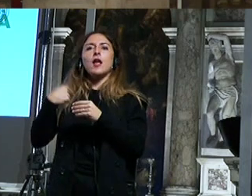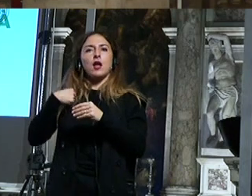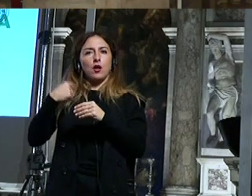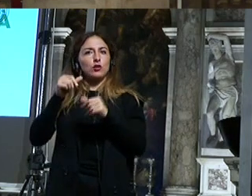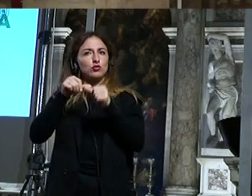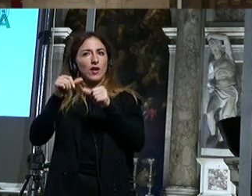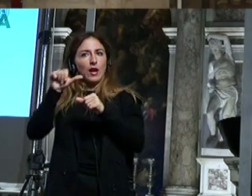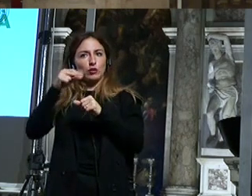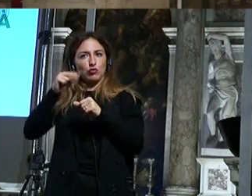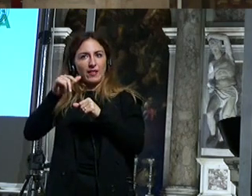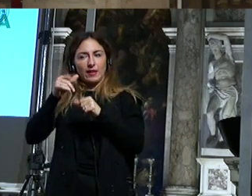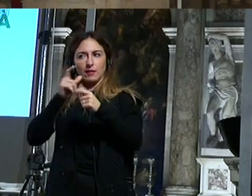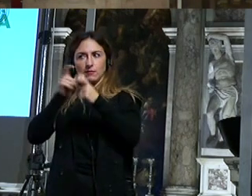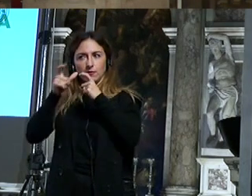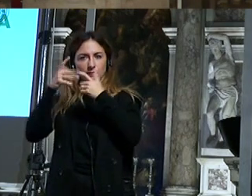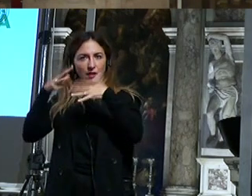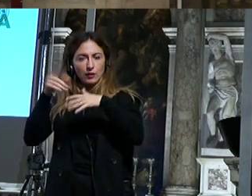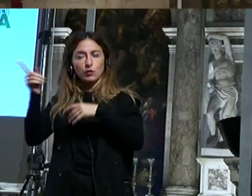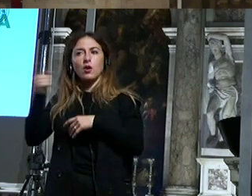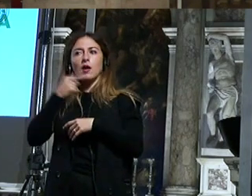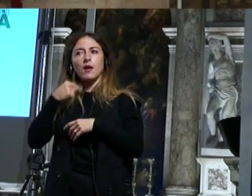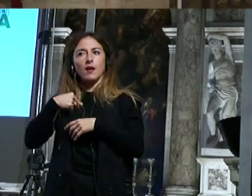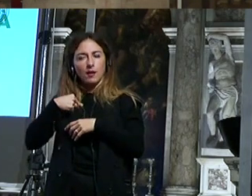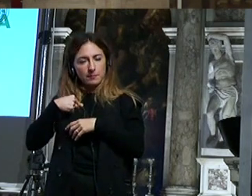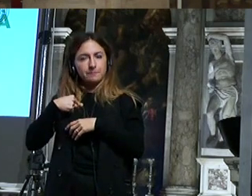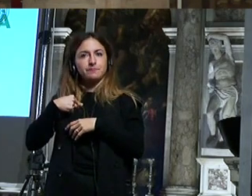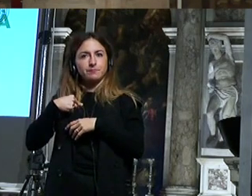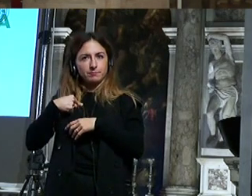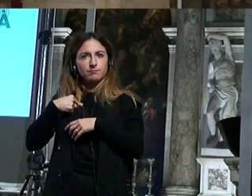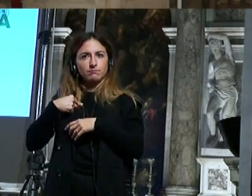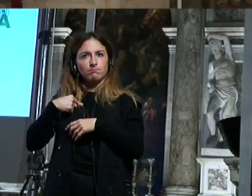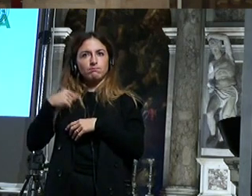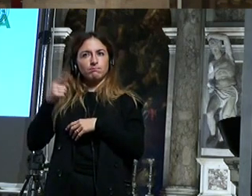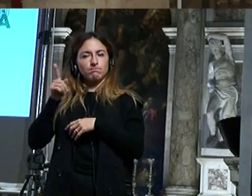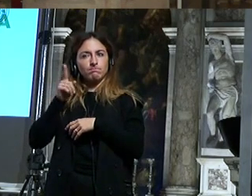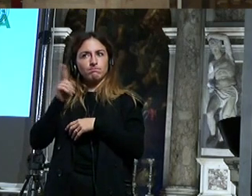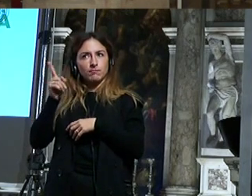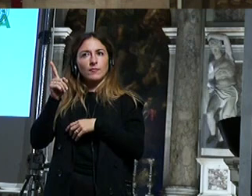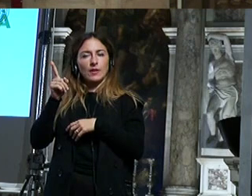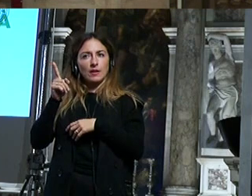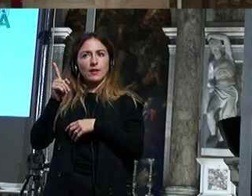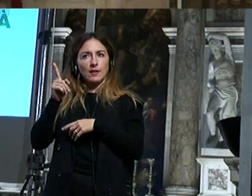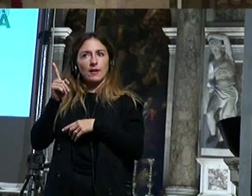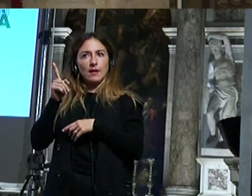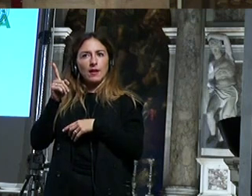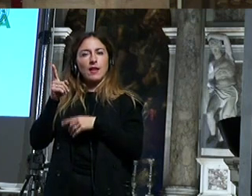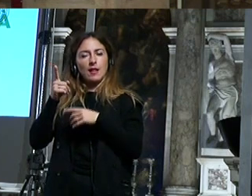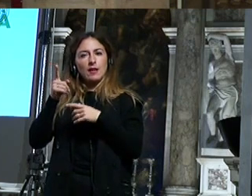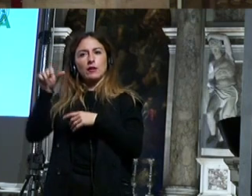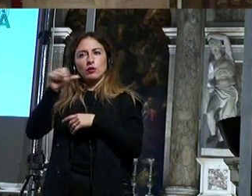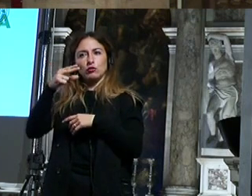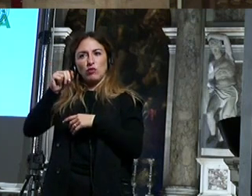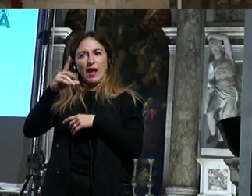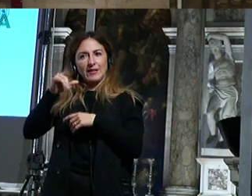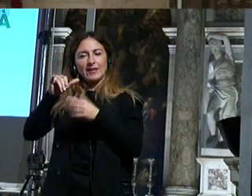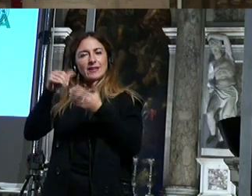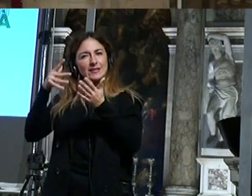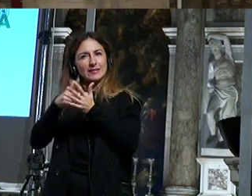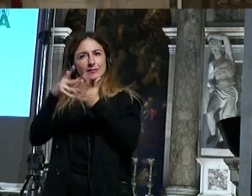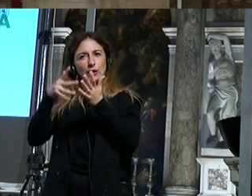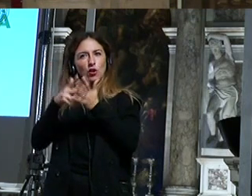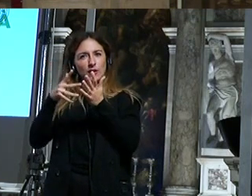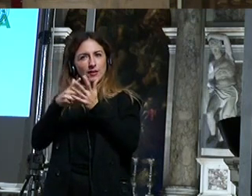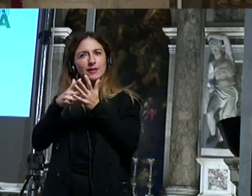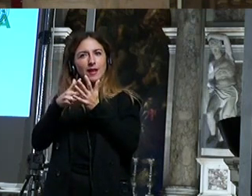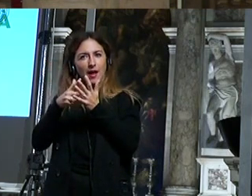and she told me that he was going through a very hard time." So just like the character, just like the one in the film, and just like the one that the